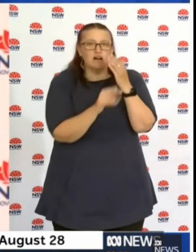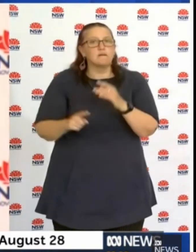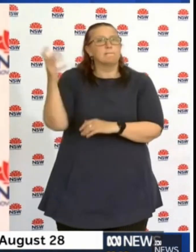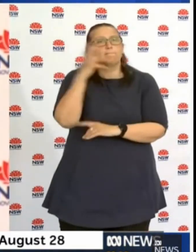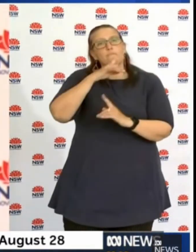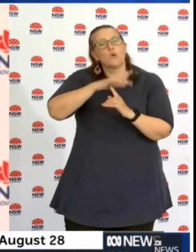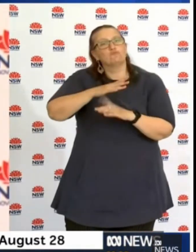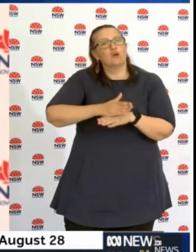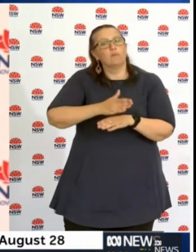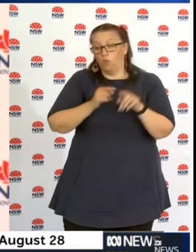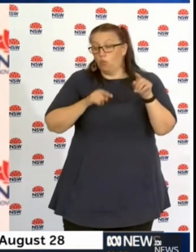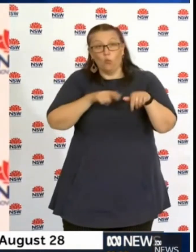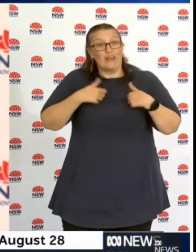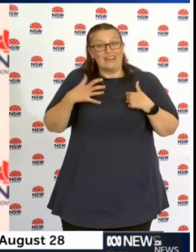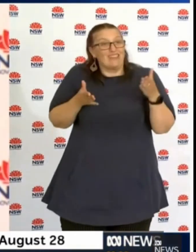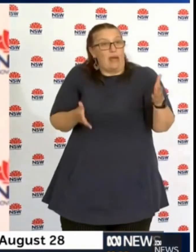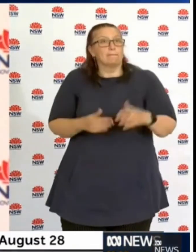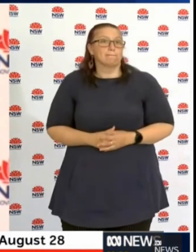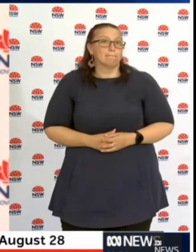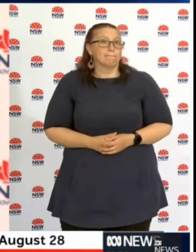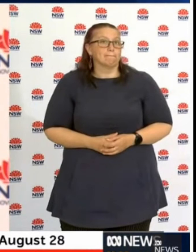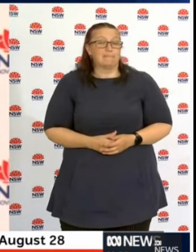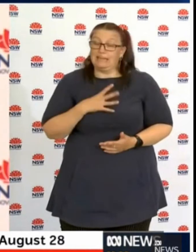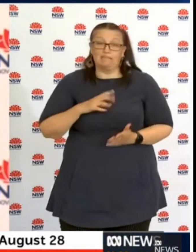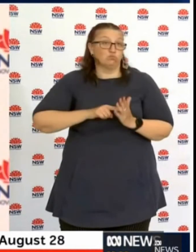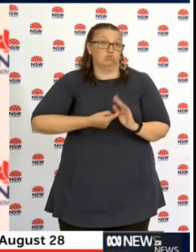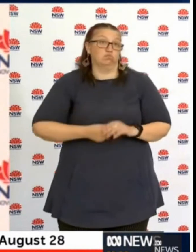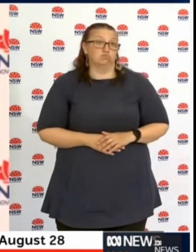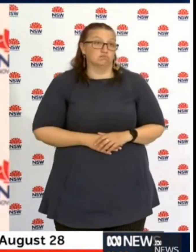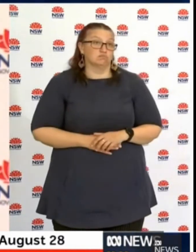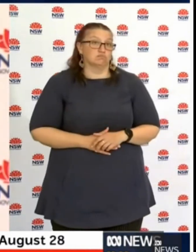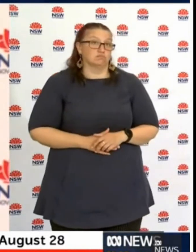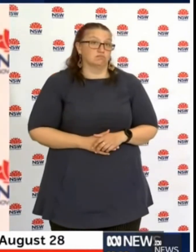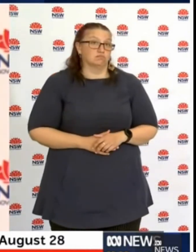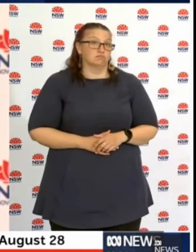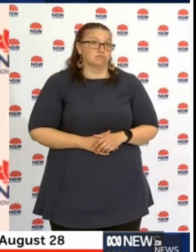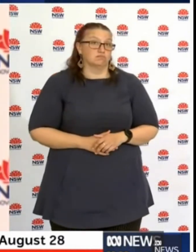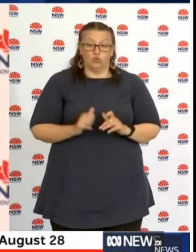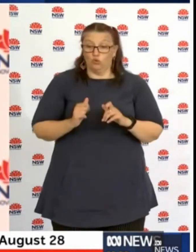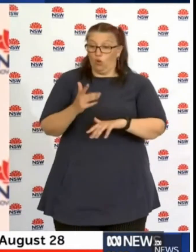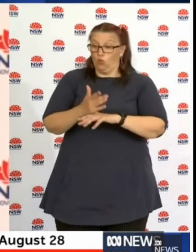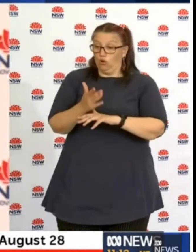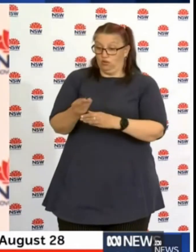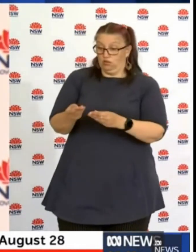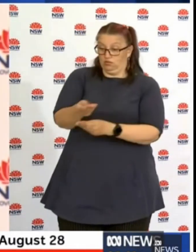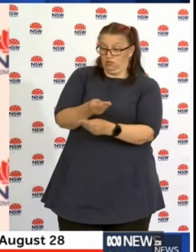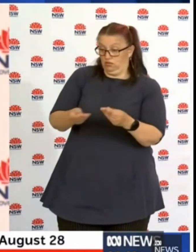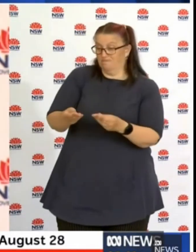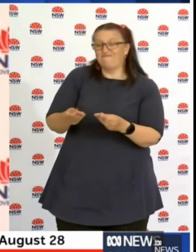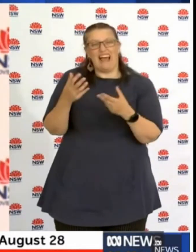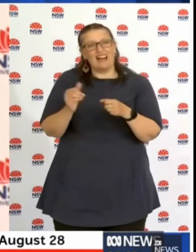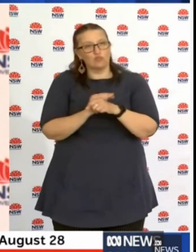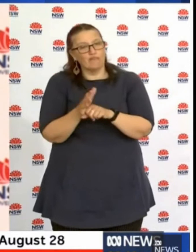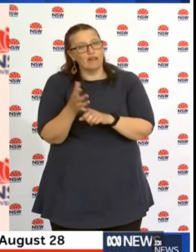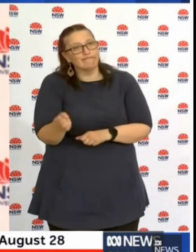see cases of workplace transmission in those settings, in those critical illness